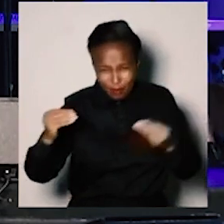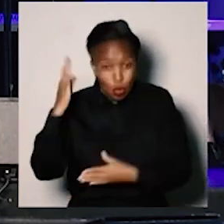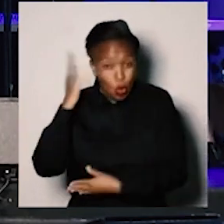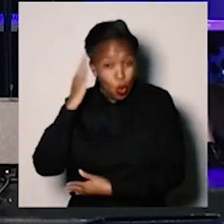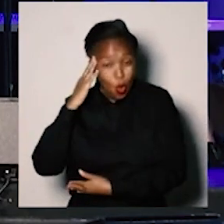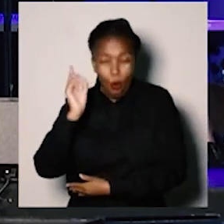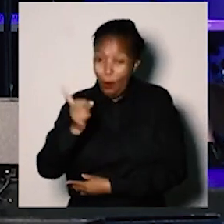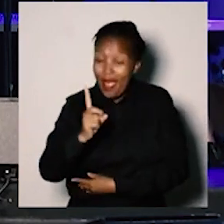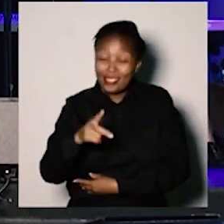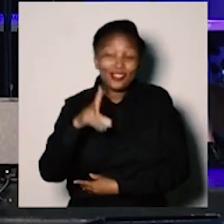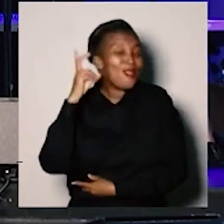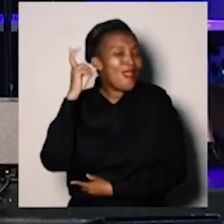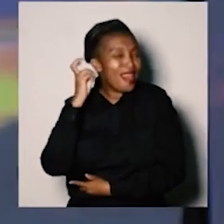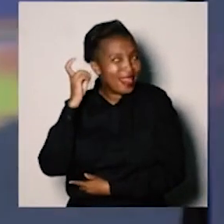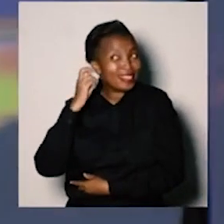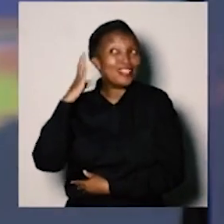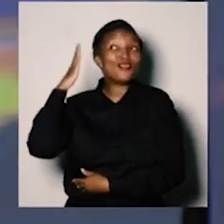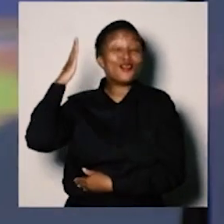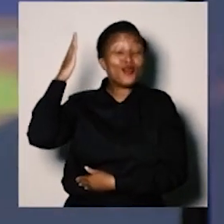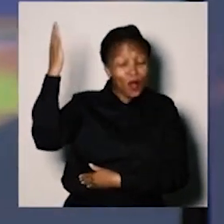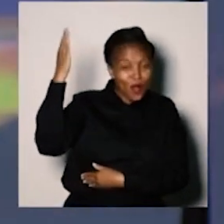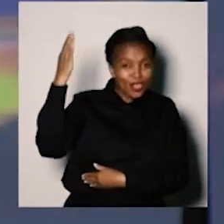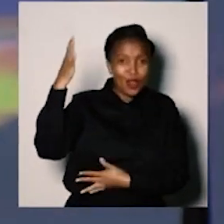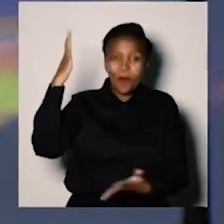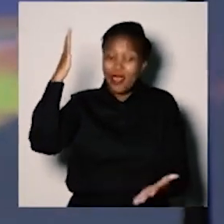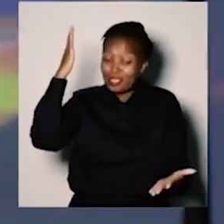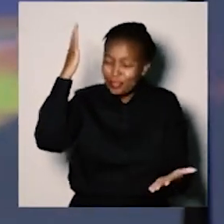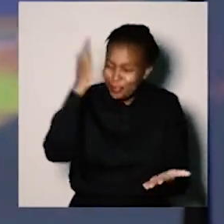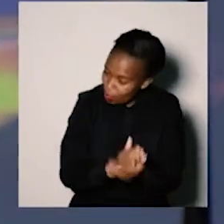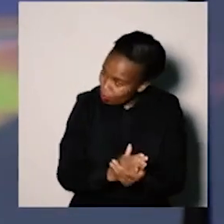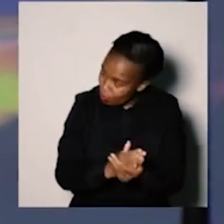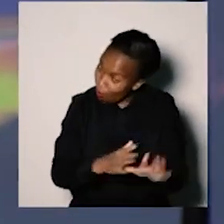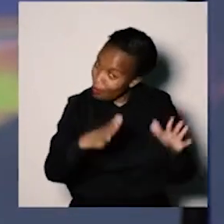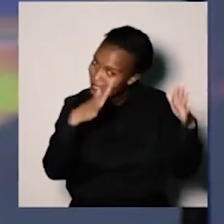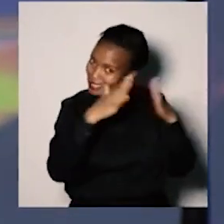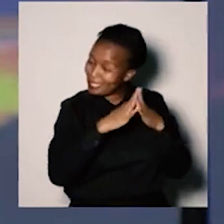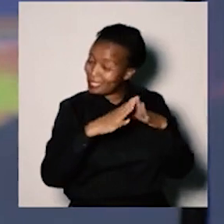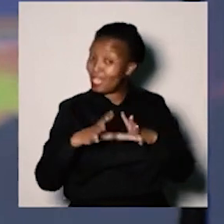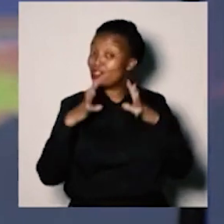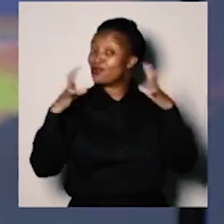God for us to make sure the church grows. And what do I mean?